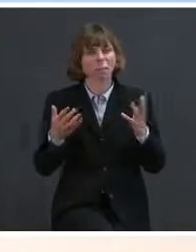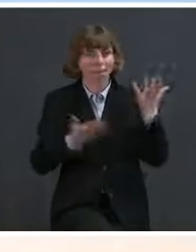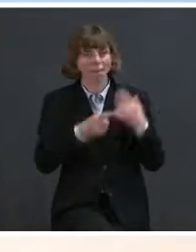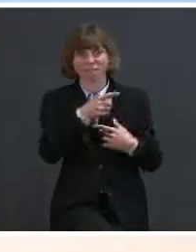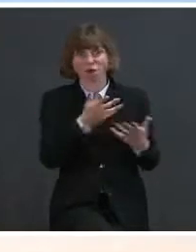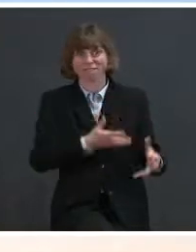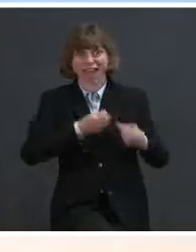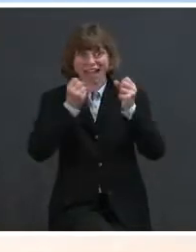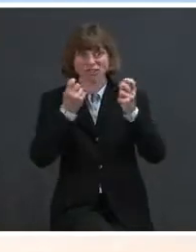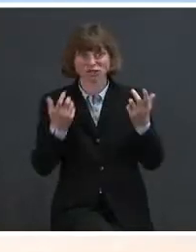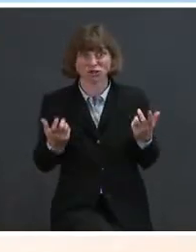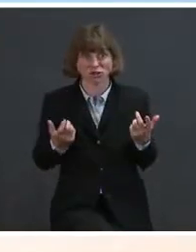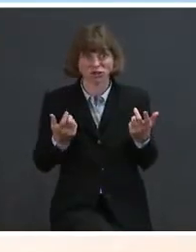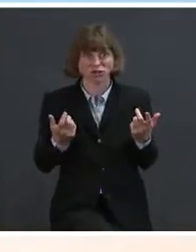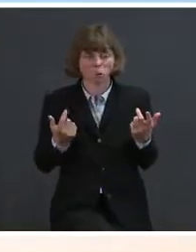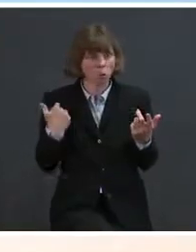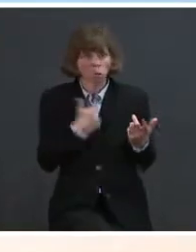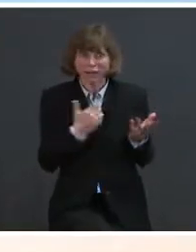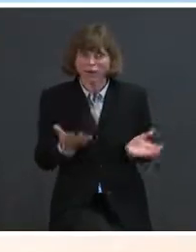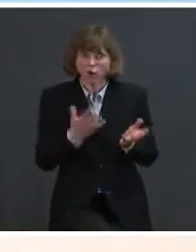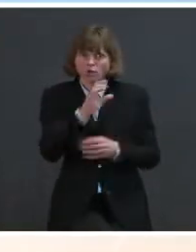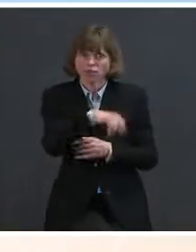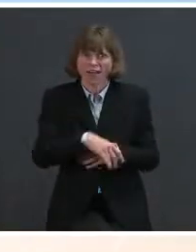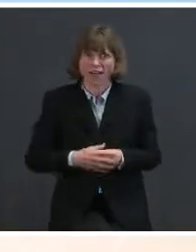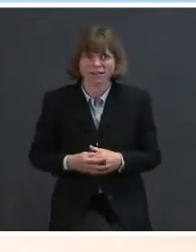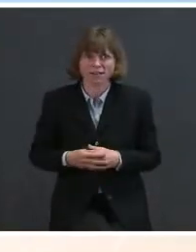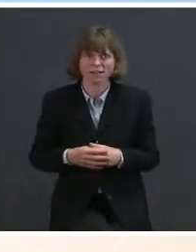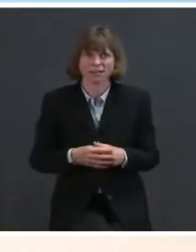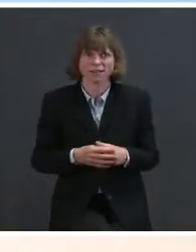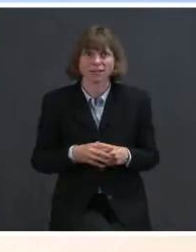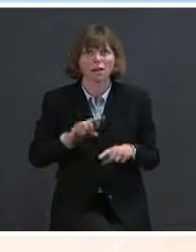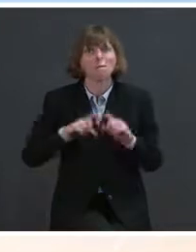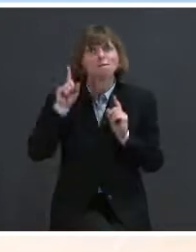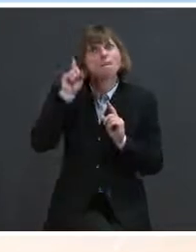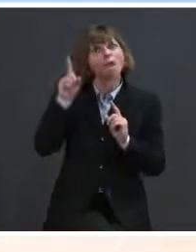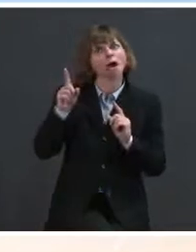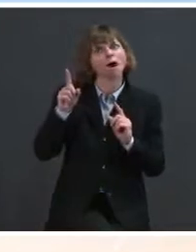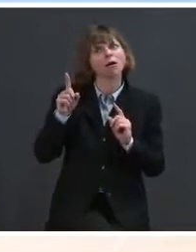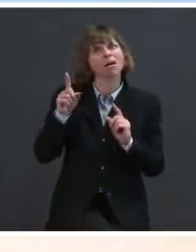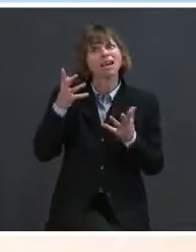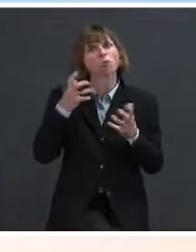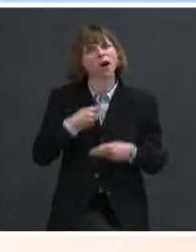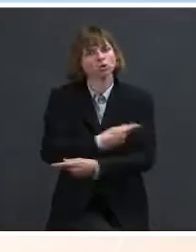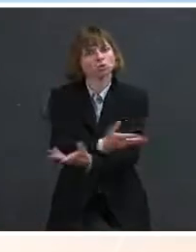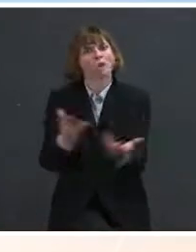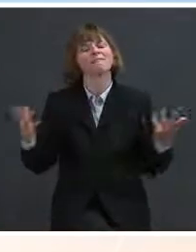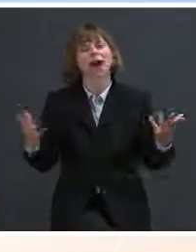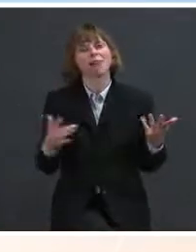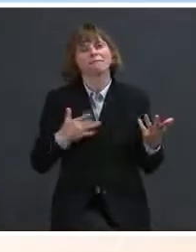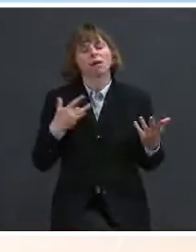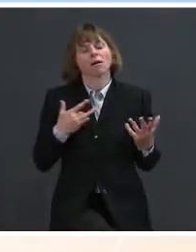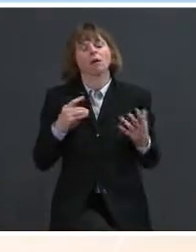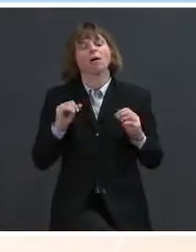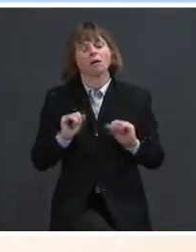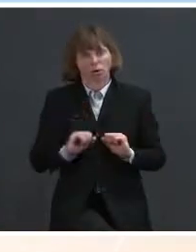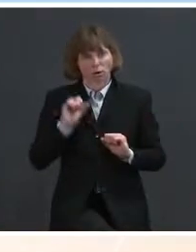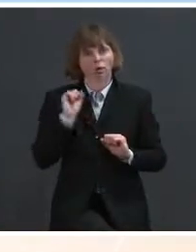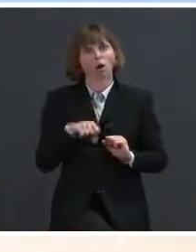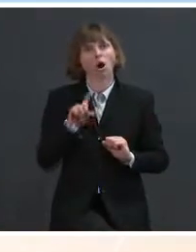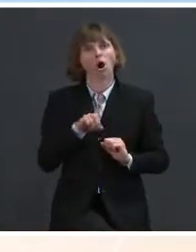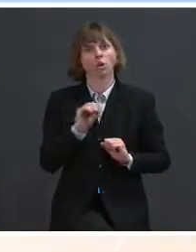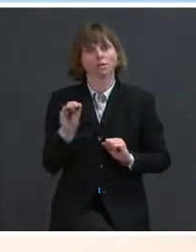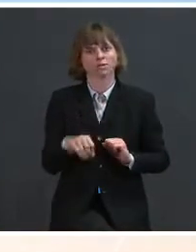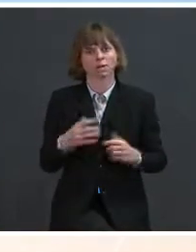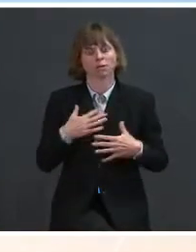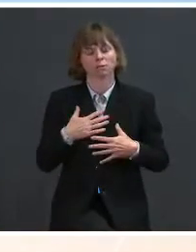that certainly is something we encourage. But he wanted to provide certainty and a timeline for the American people so that they can